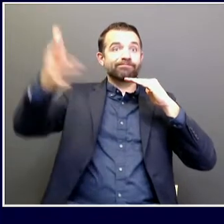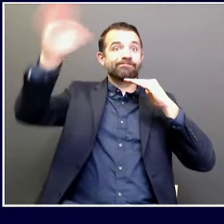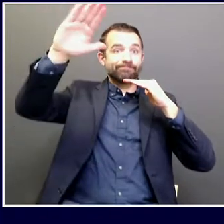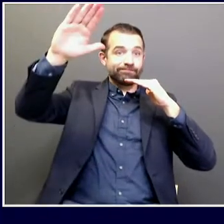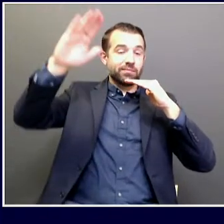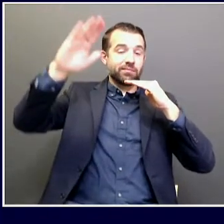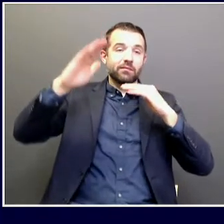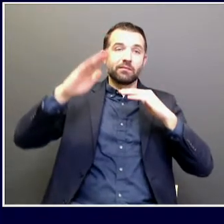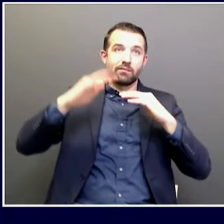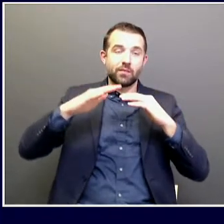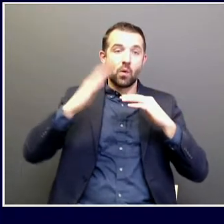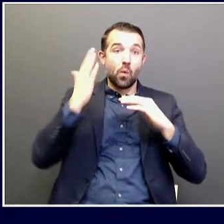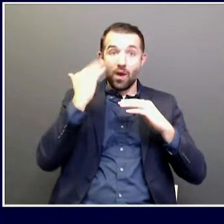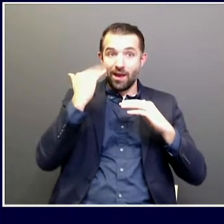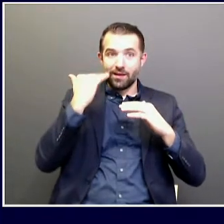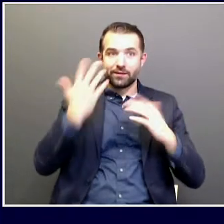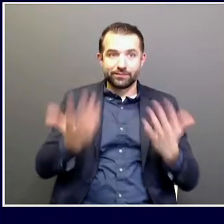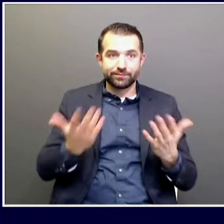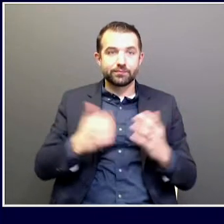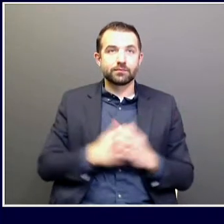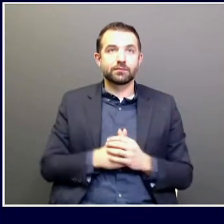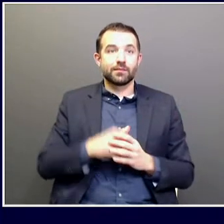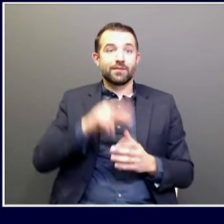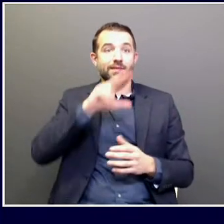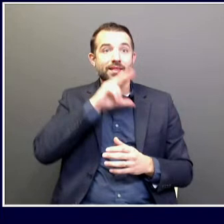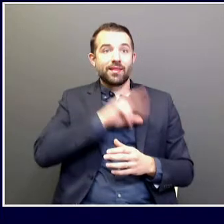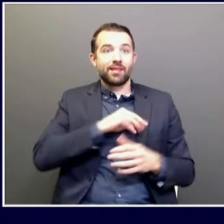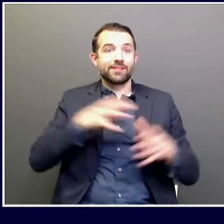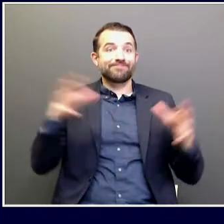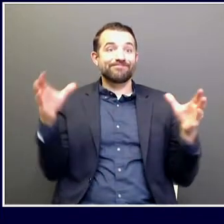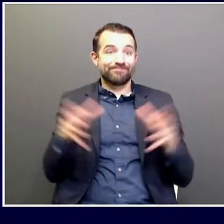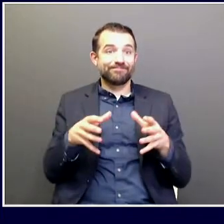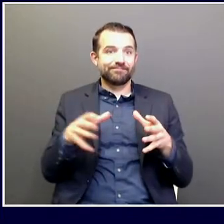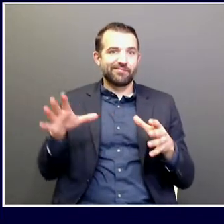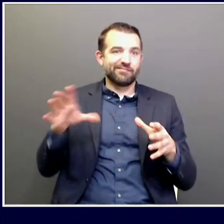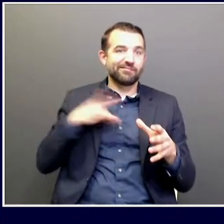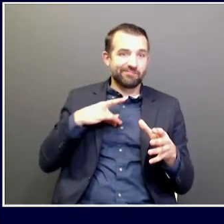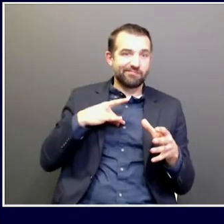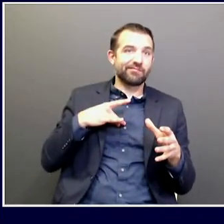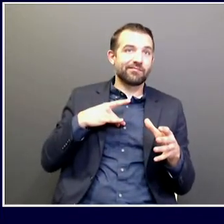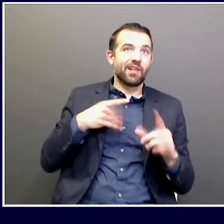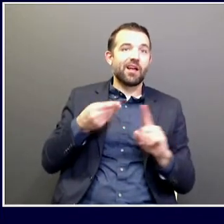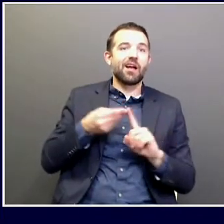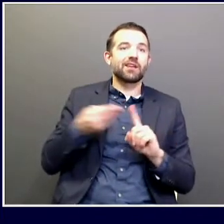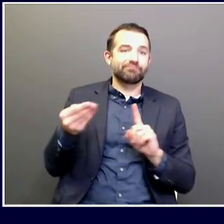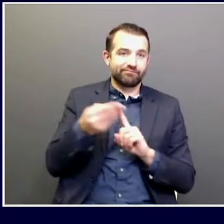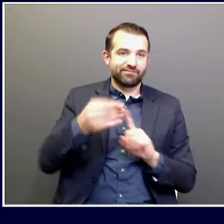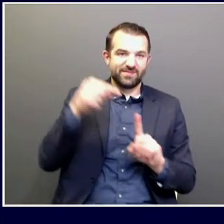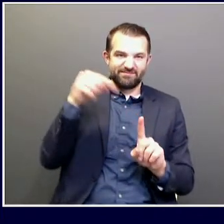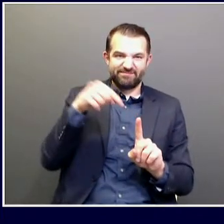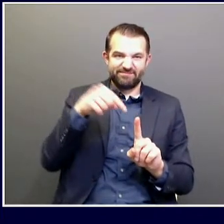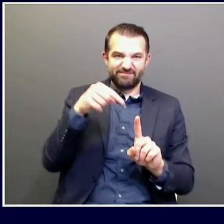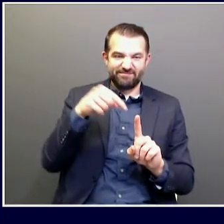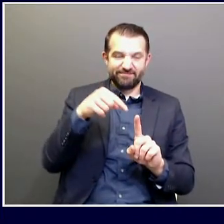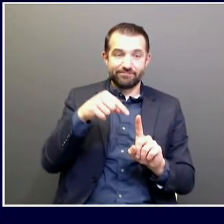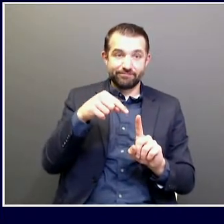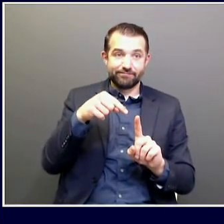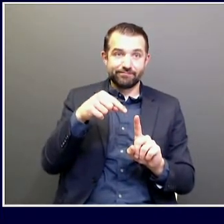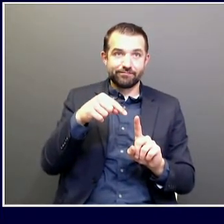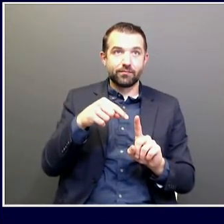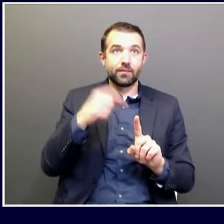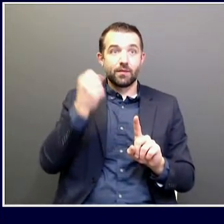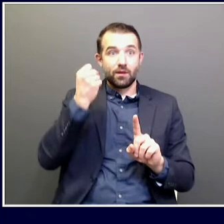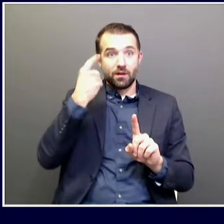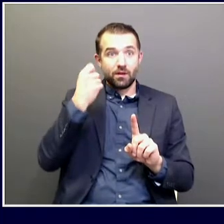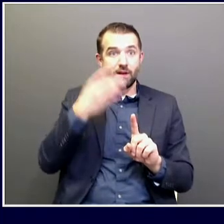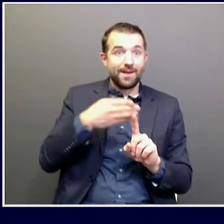that occurred in and around the Thanksgiving holiday. But it's important to note that the increase we're seeing preceded that holiday. It was